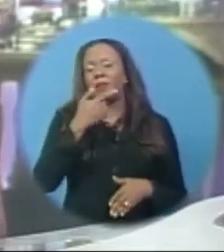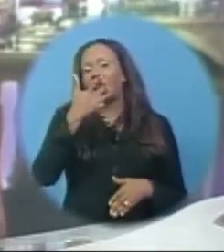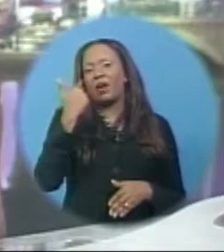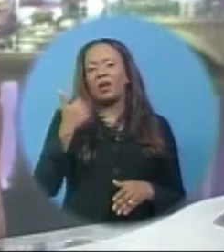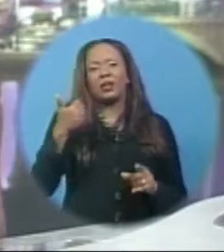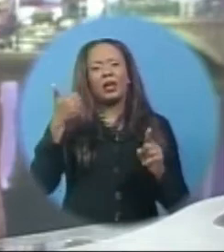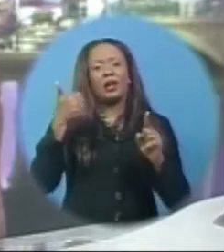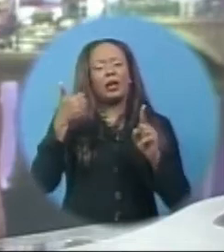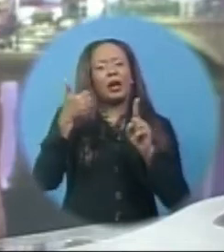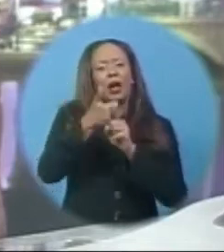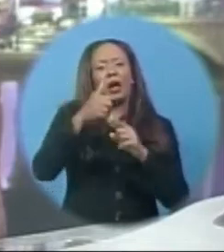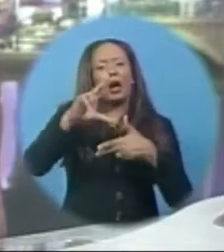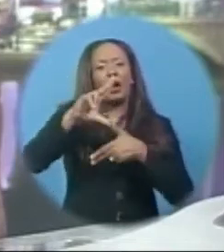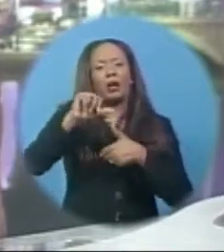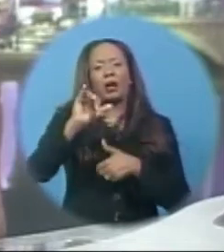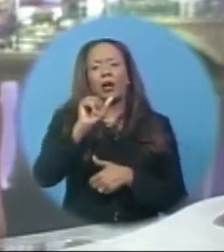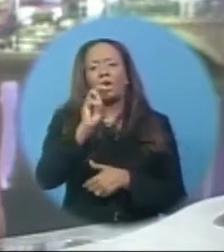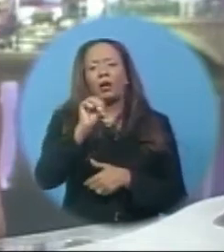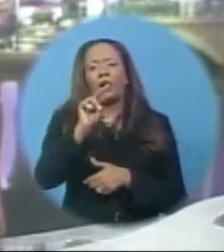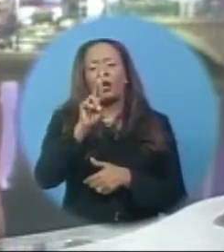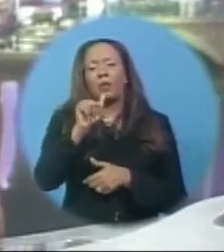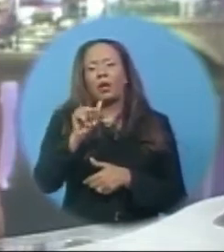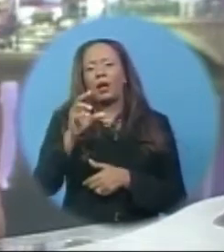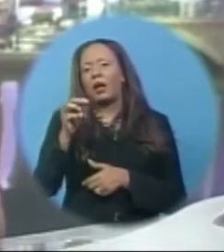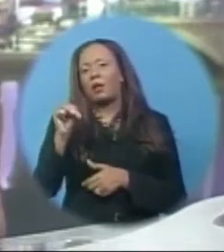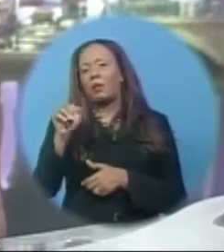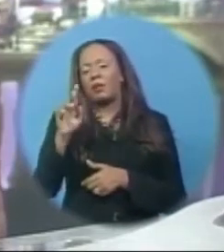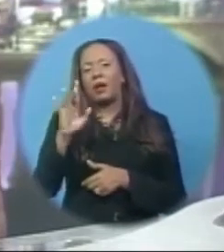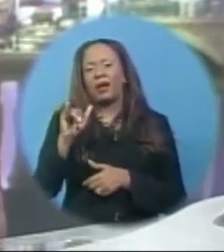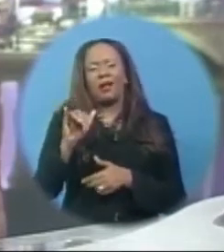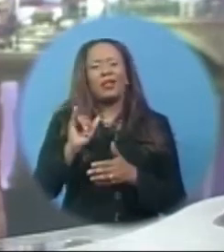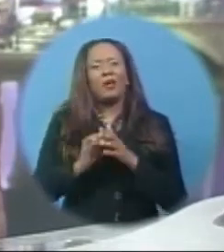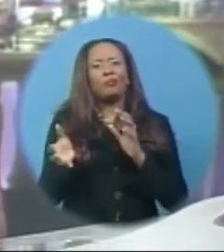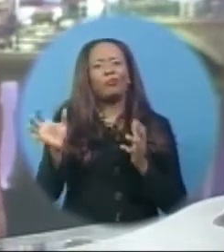impact caused by Hurricanes Irma and Maria across the region.